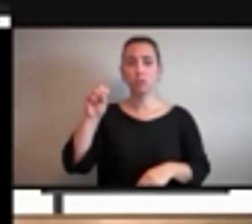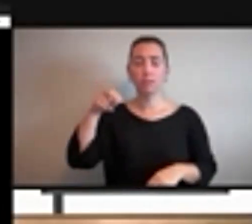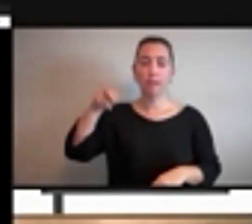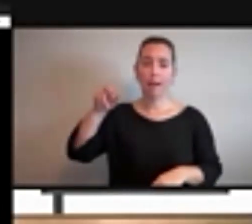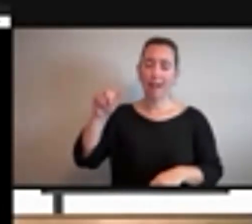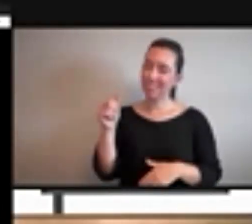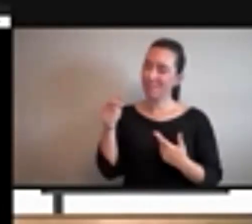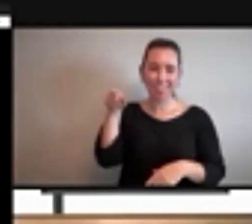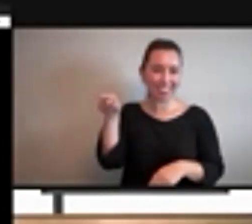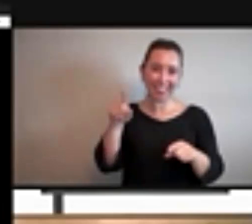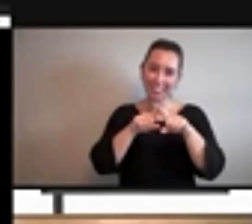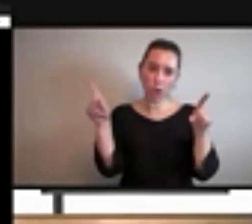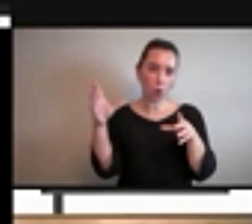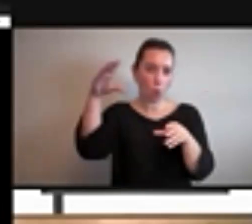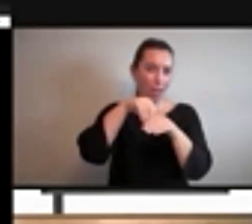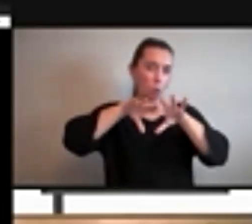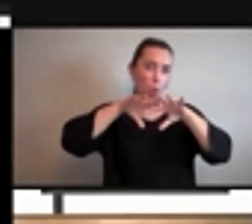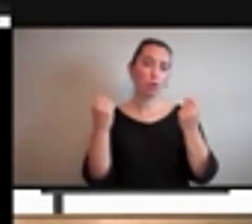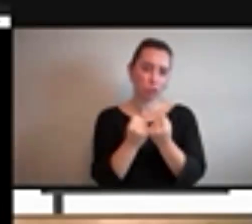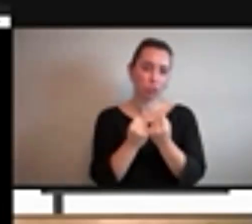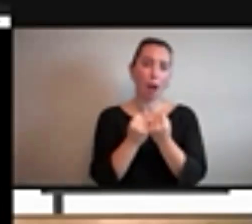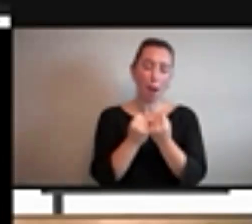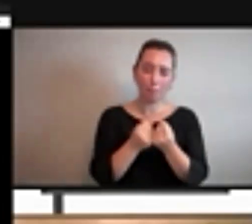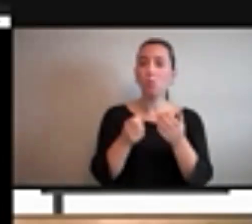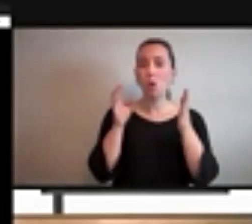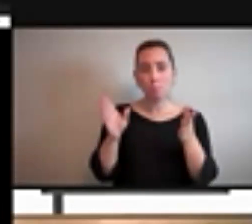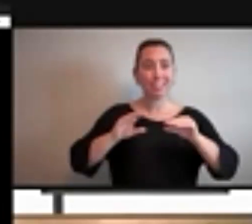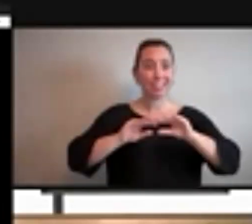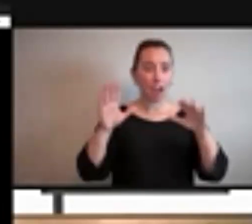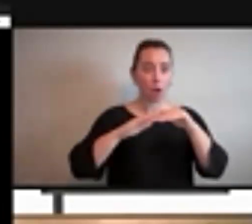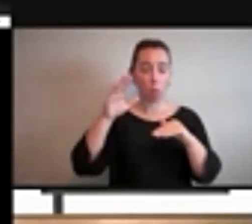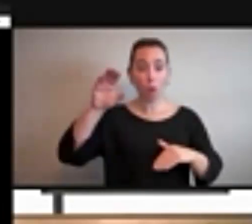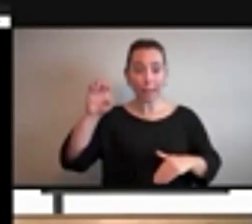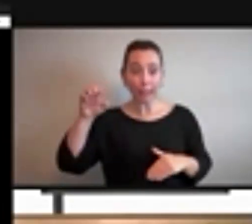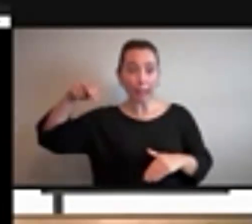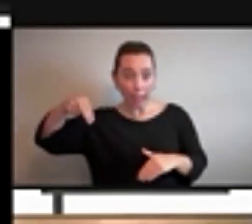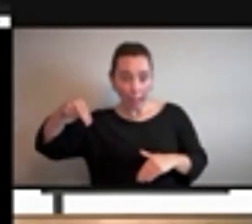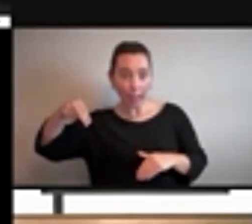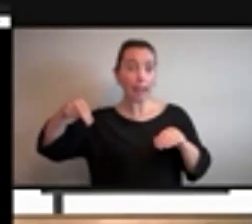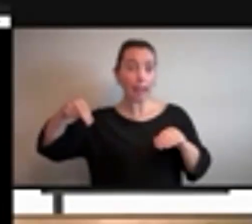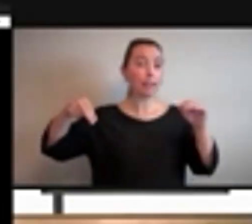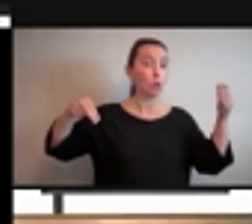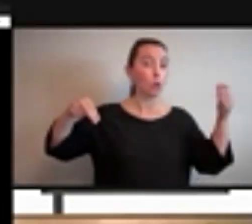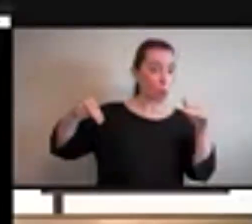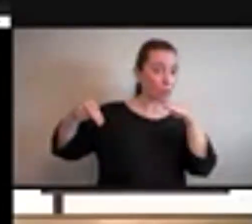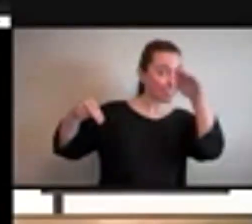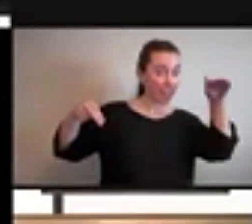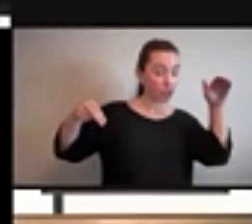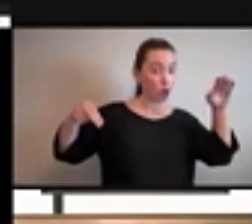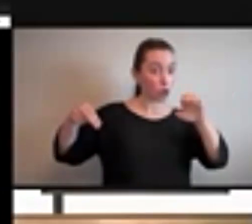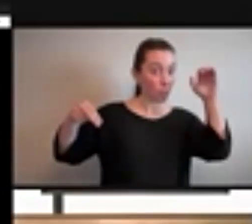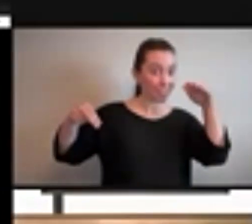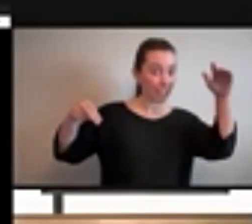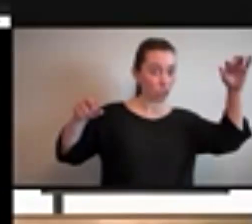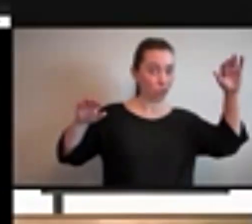doing, because that is something still discussed. We need to clarify what is in the EN and what are in the new standards, and that is kind of an ongoing